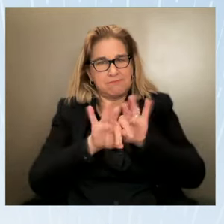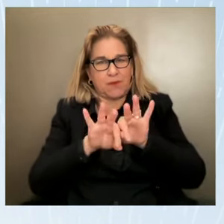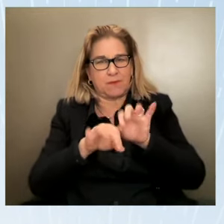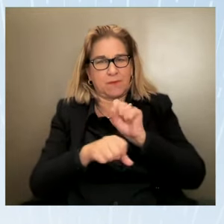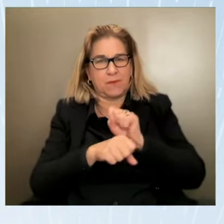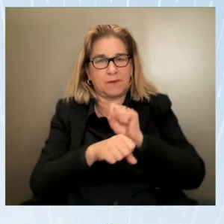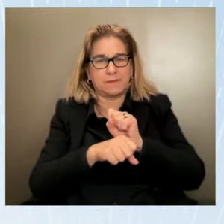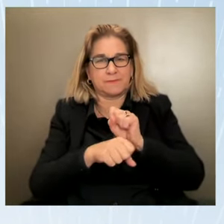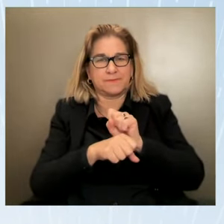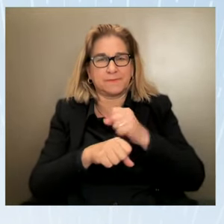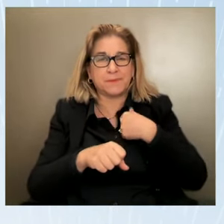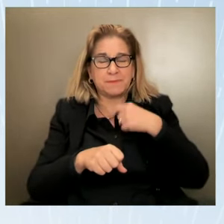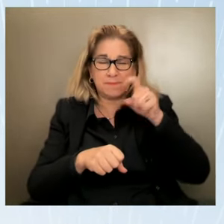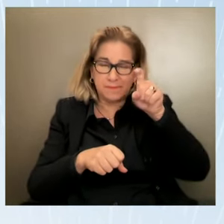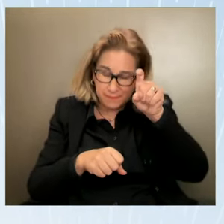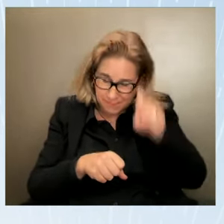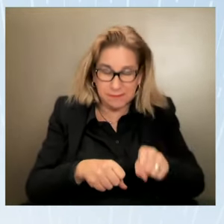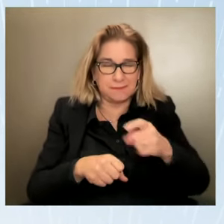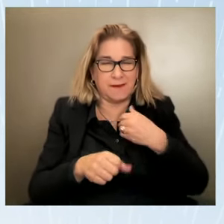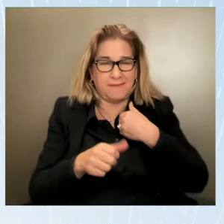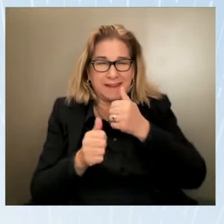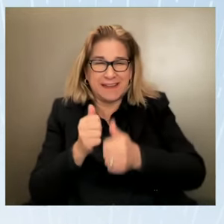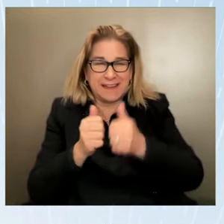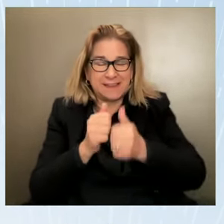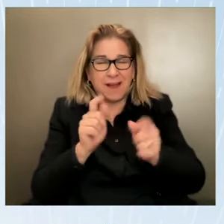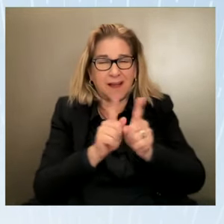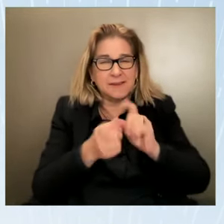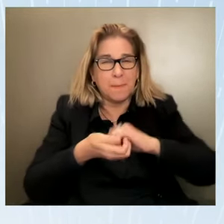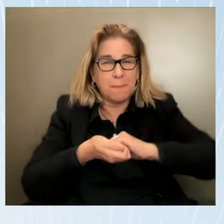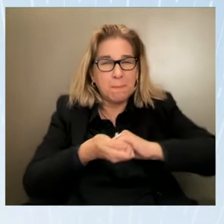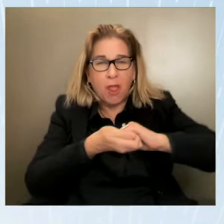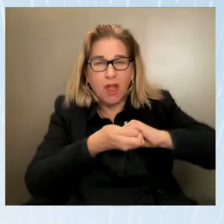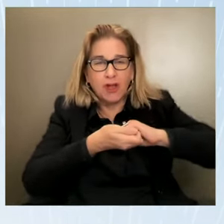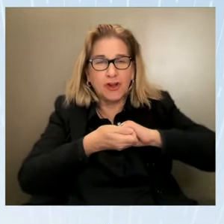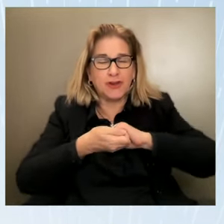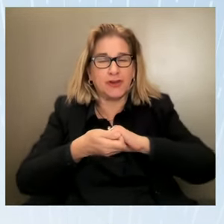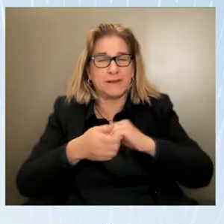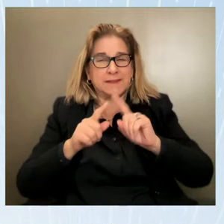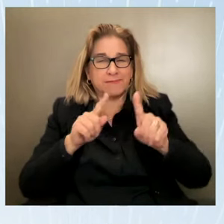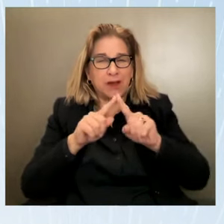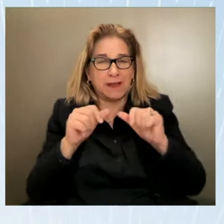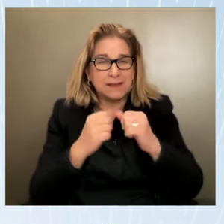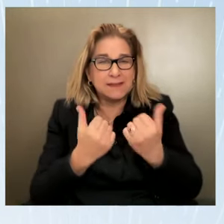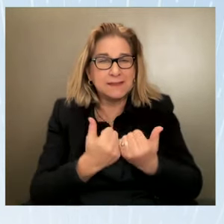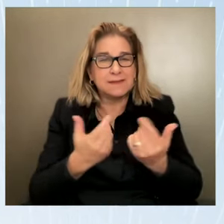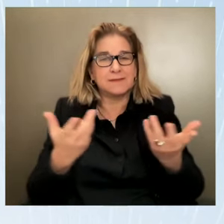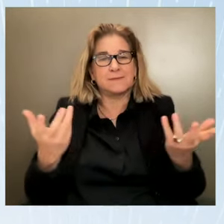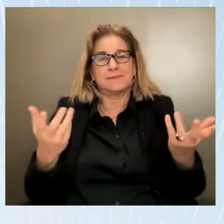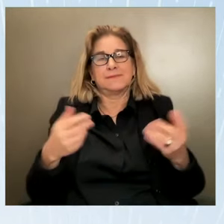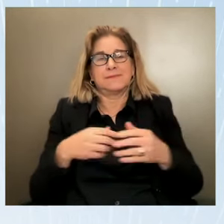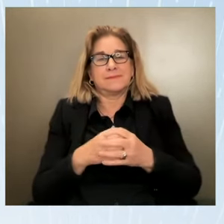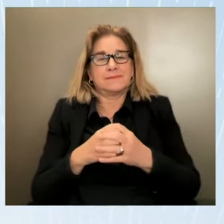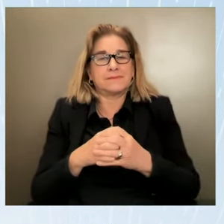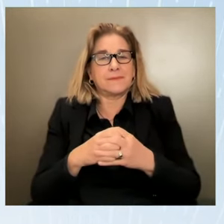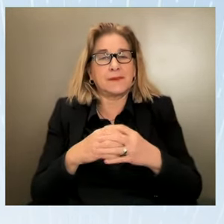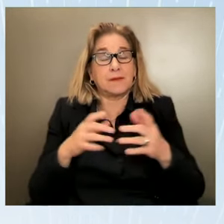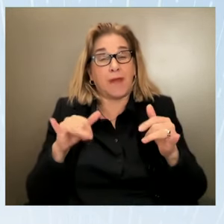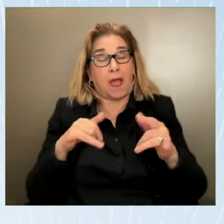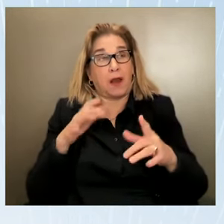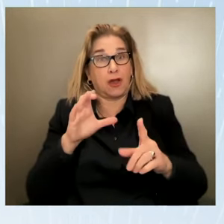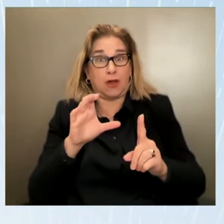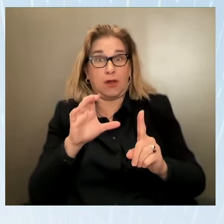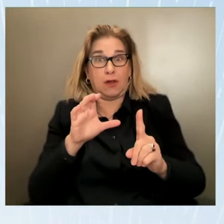DOJ, across the interagency, with the goal of preventing this crime from happening, protecting its victims, and supporting the prosecution